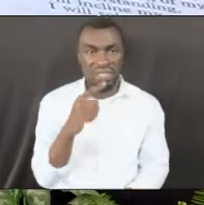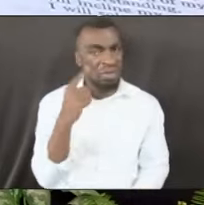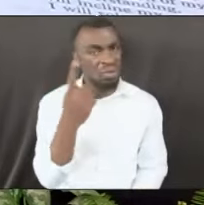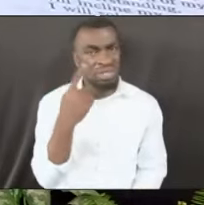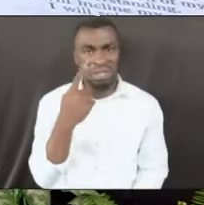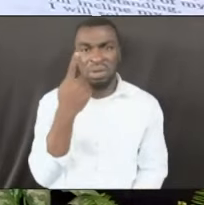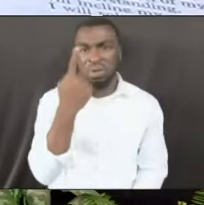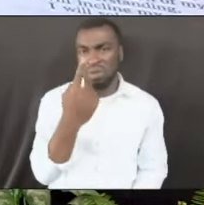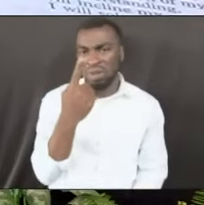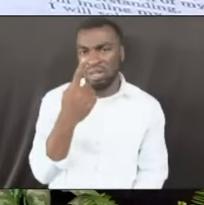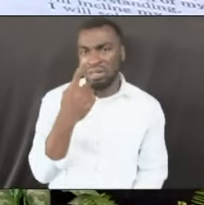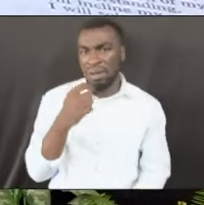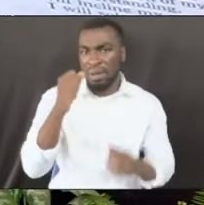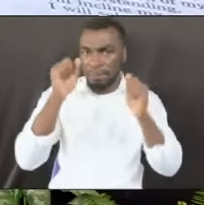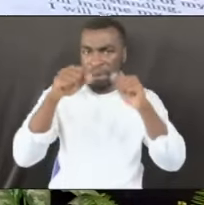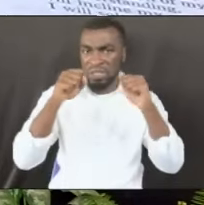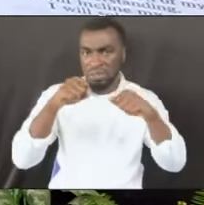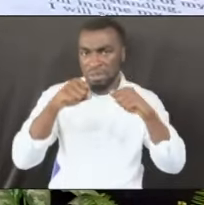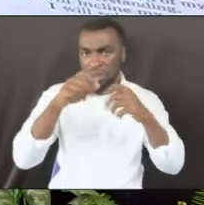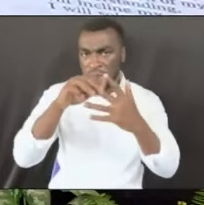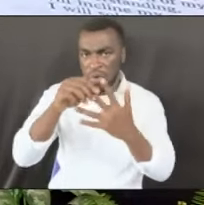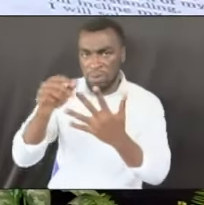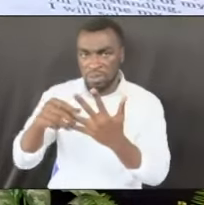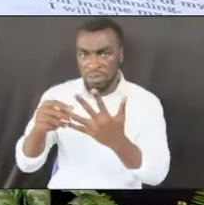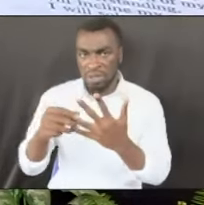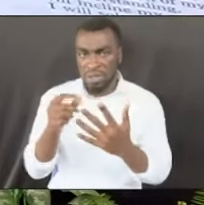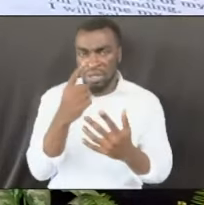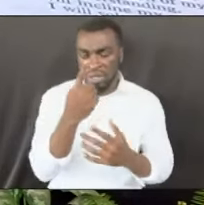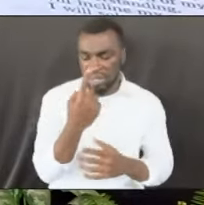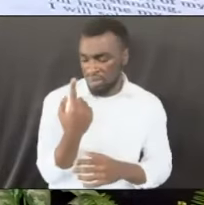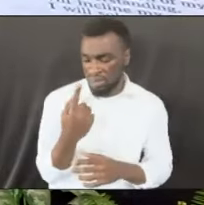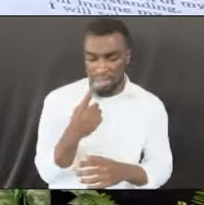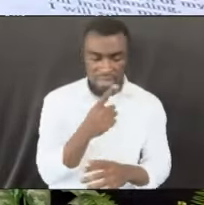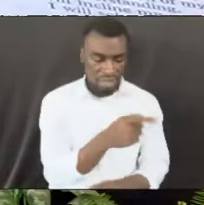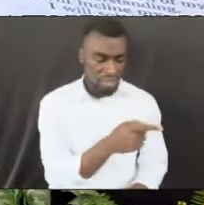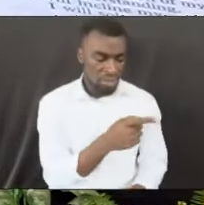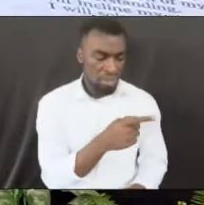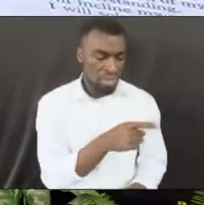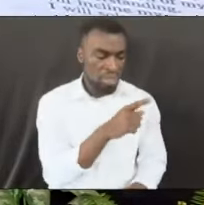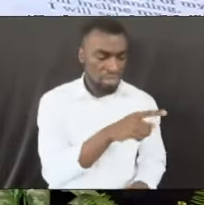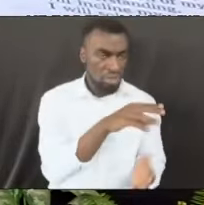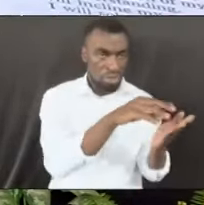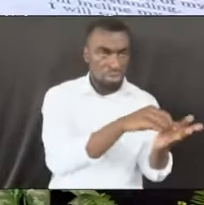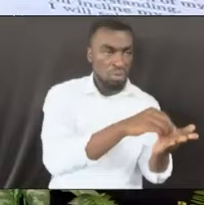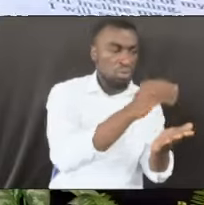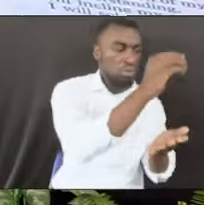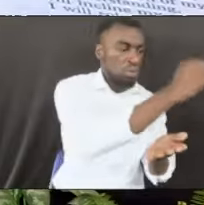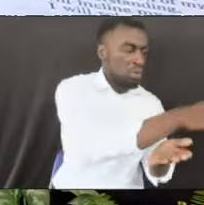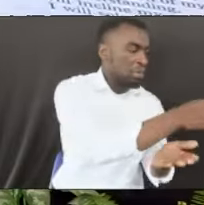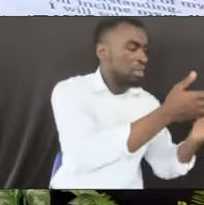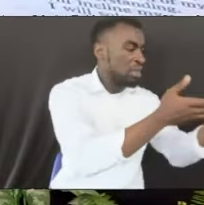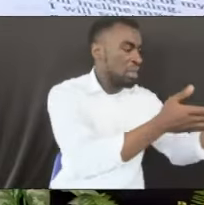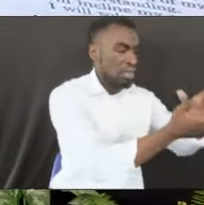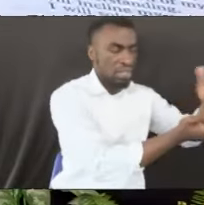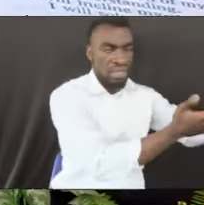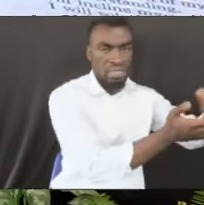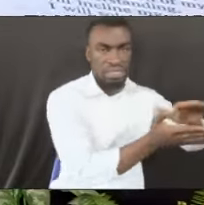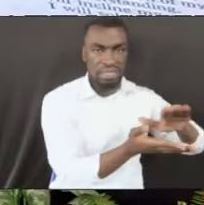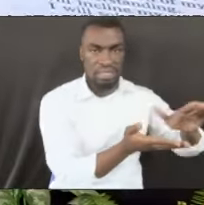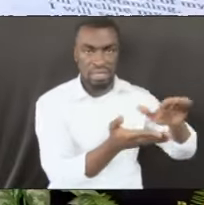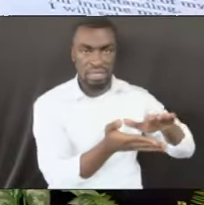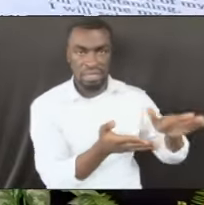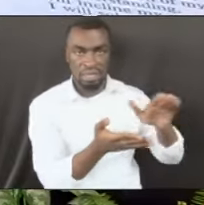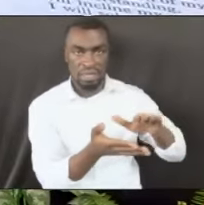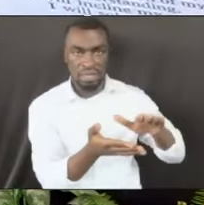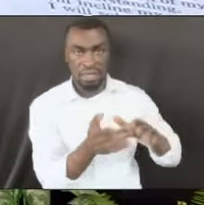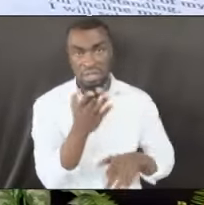you. Get hold of this man, the disobedient prophet. Throw him into the sea.